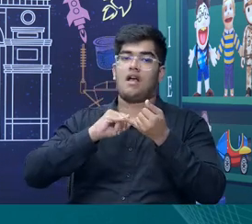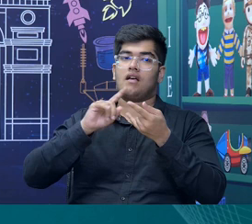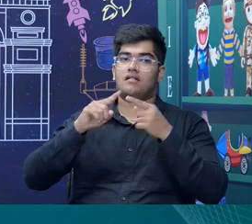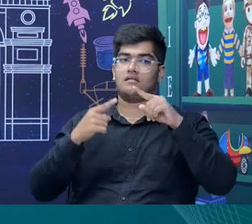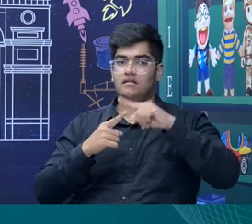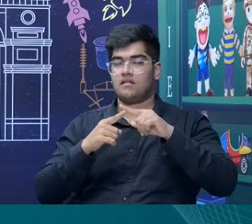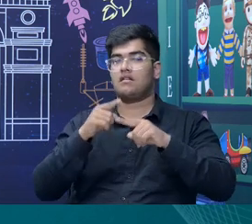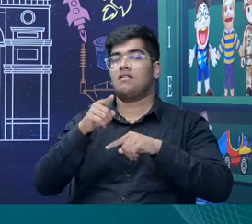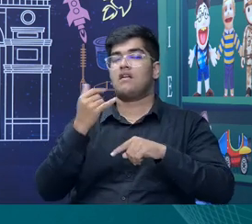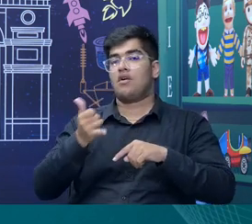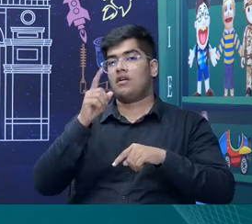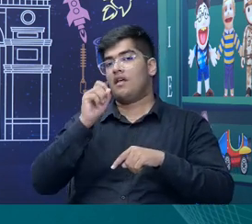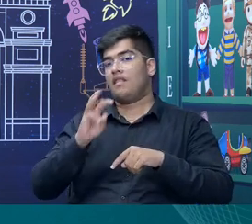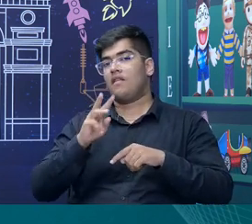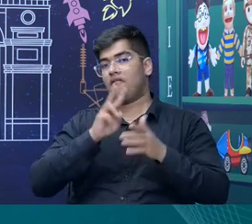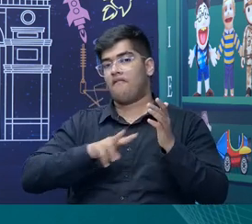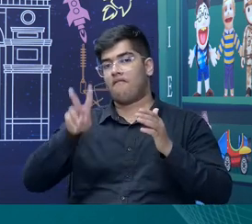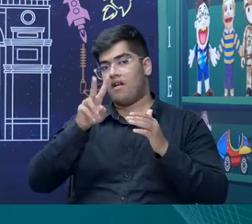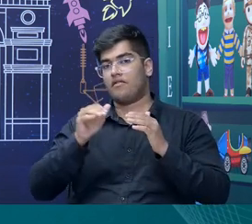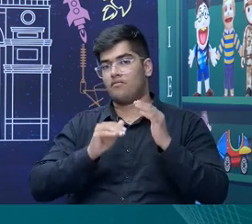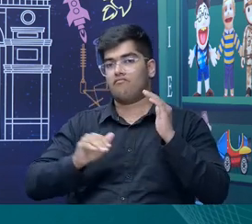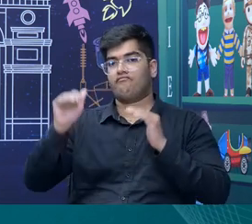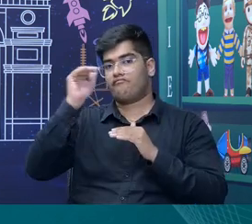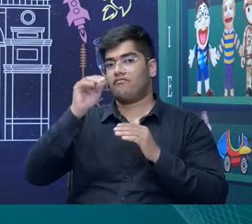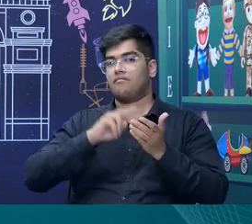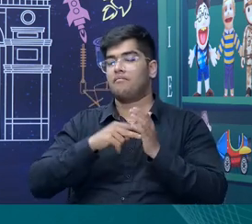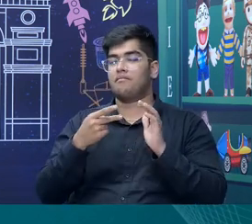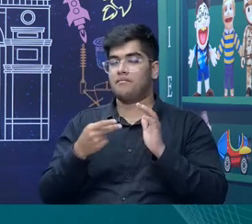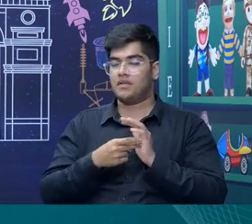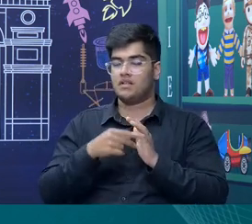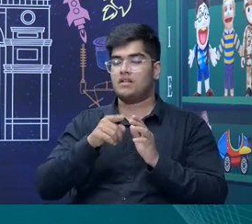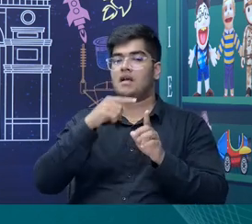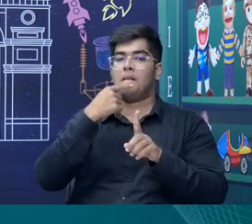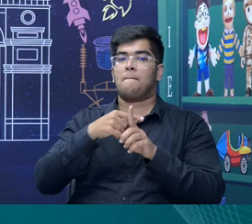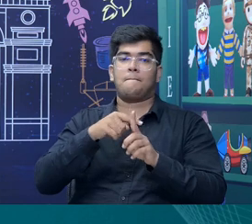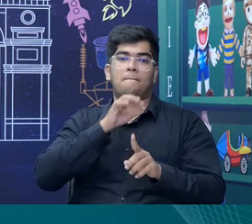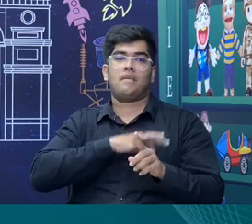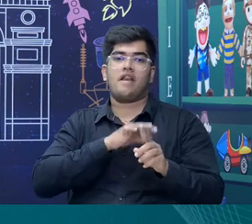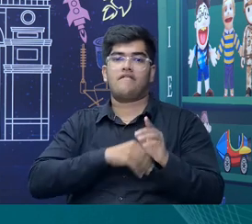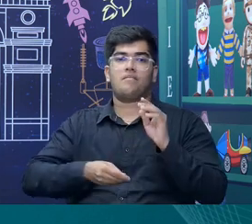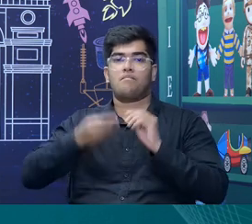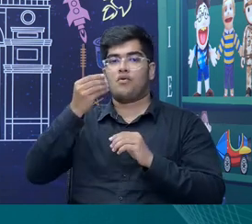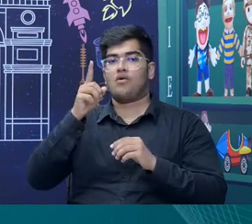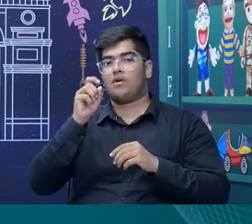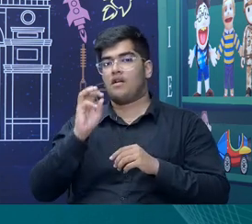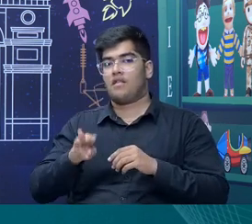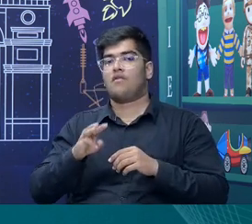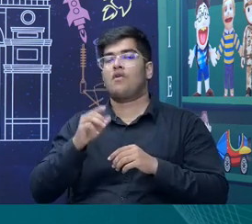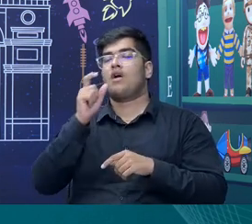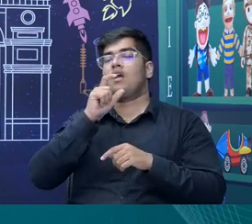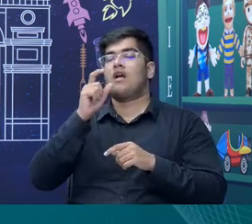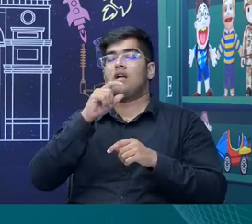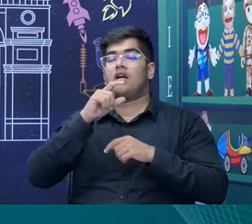increase in the value of building so this will result to gain to the firm